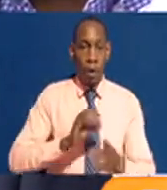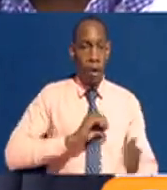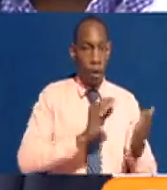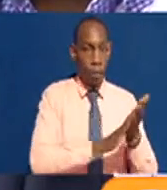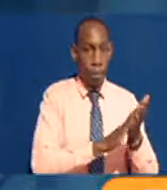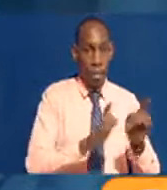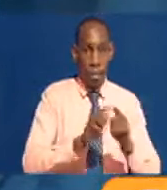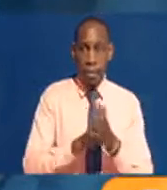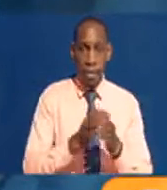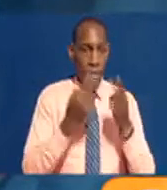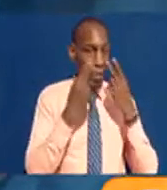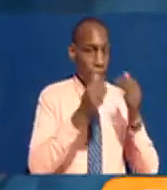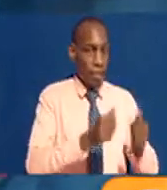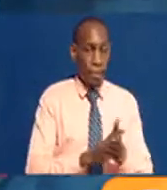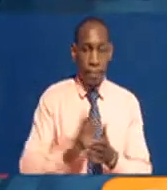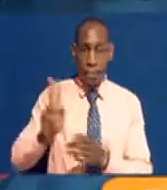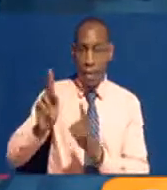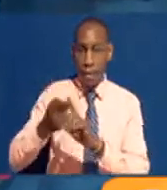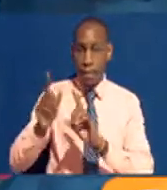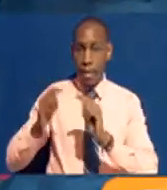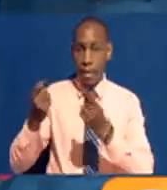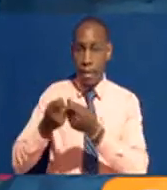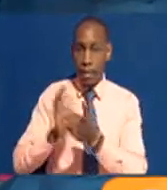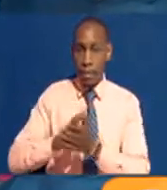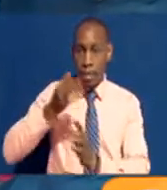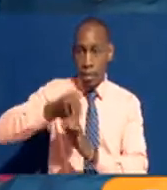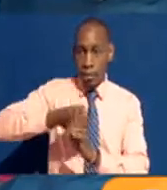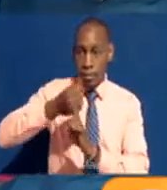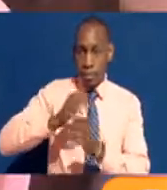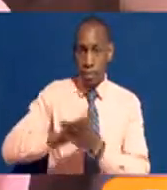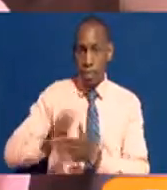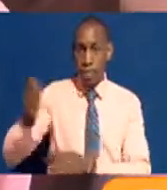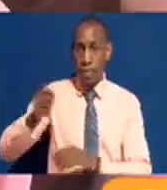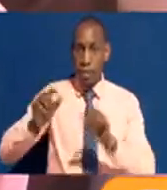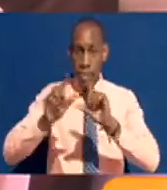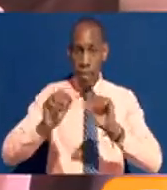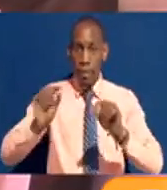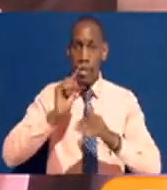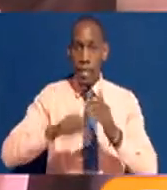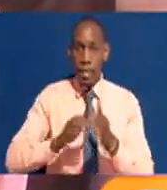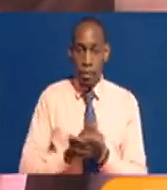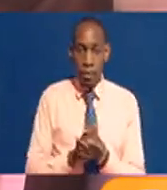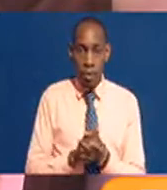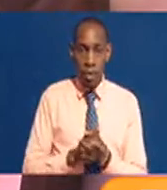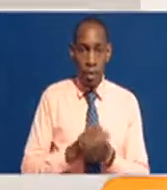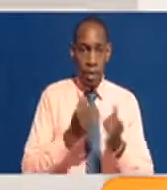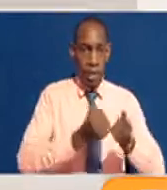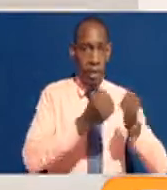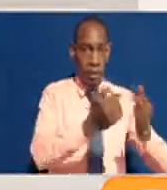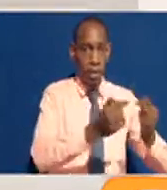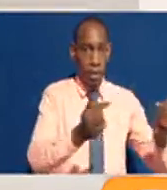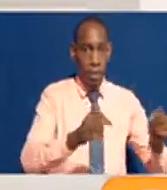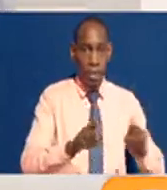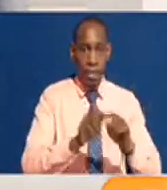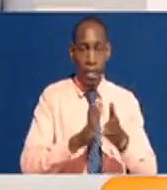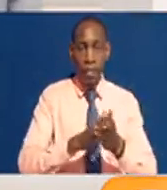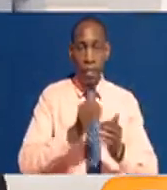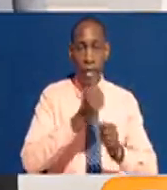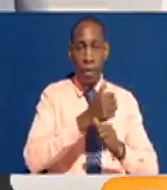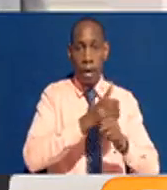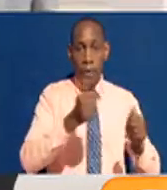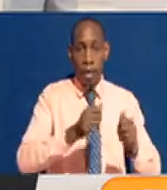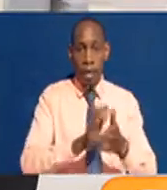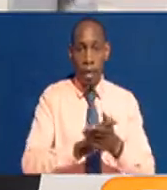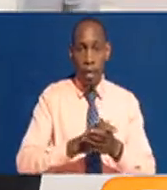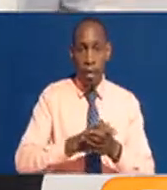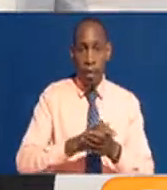which we have not seen. The Kenya Kwanza team, which is rallying behind the president's call, says an emboldened opposition would be more effective in